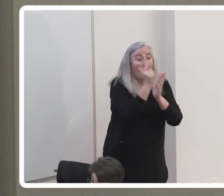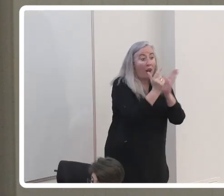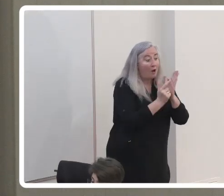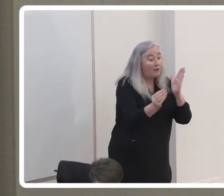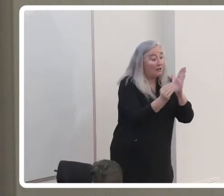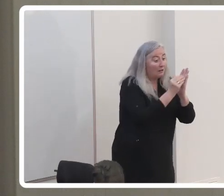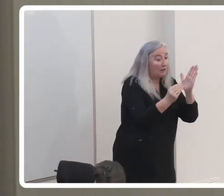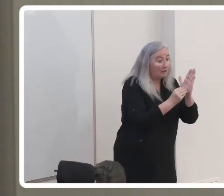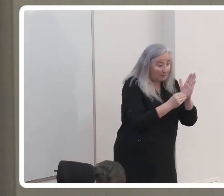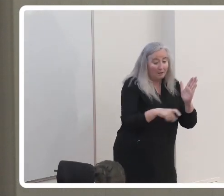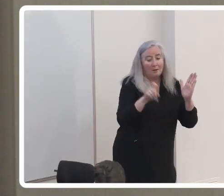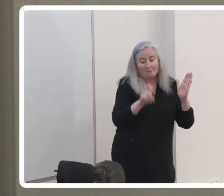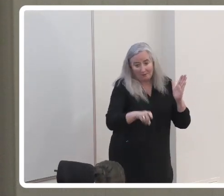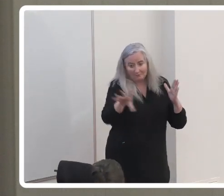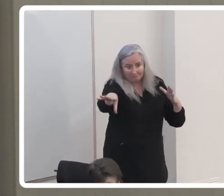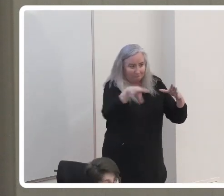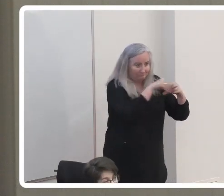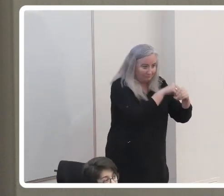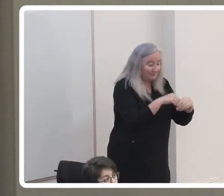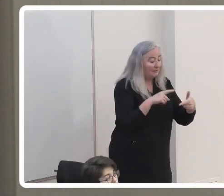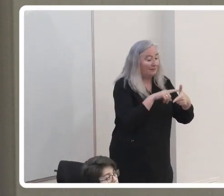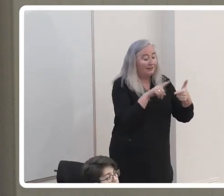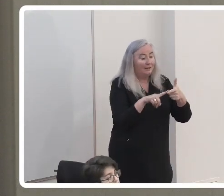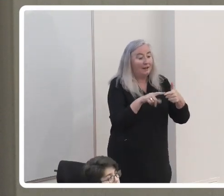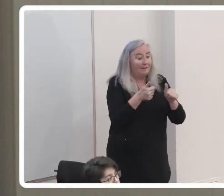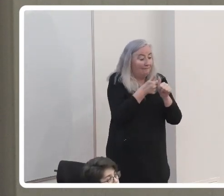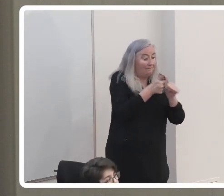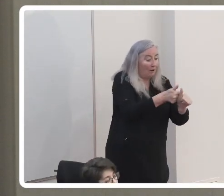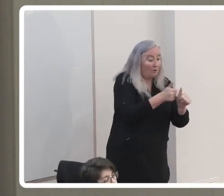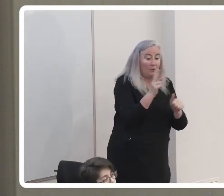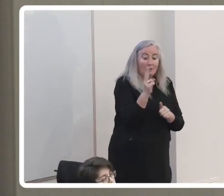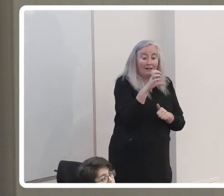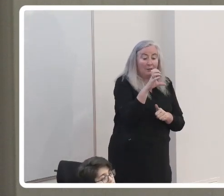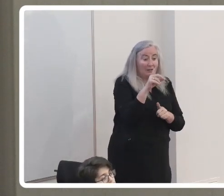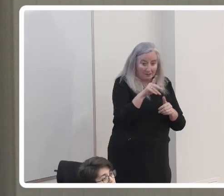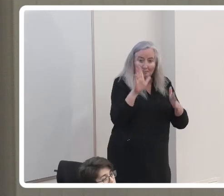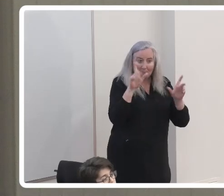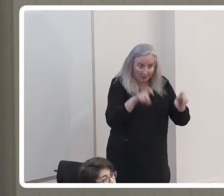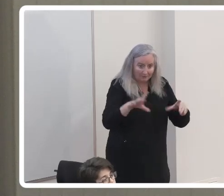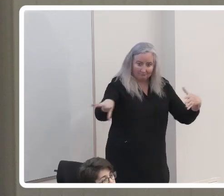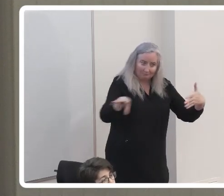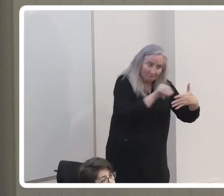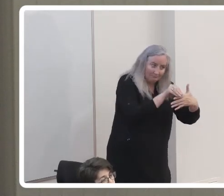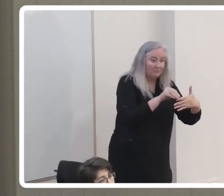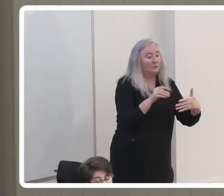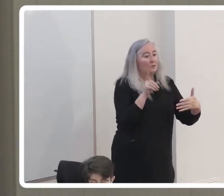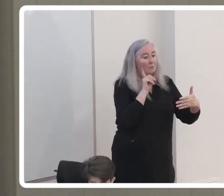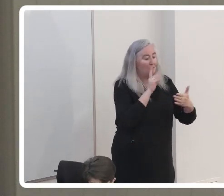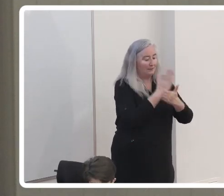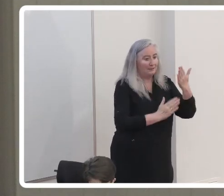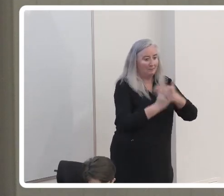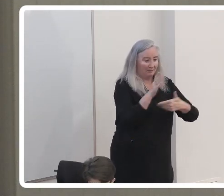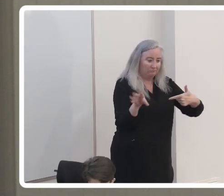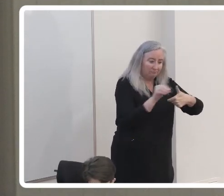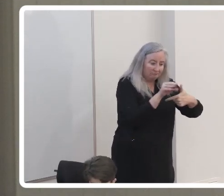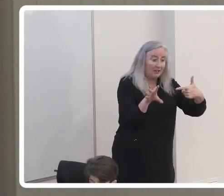legislation complies with the convention, end of quote. Importantly, The recommendations included a considerable